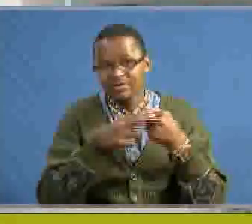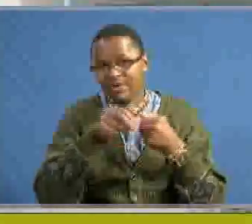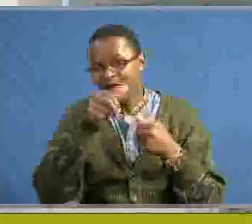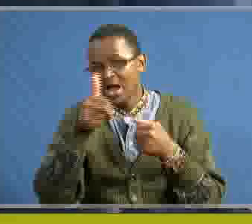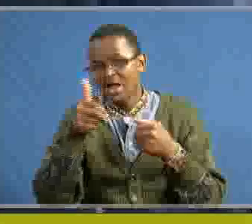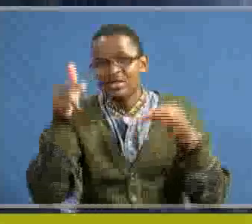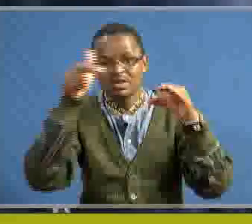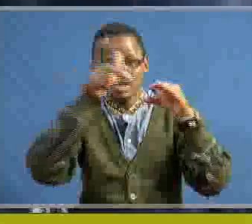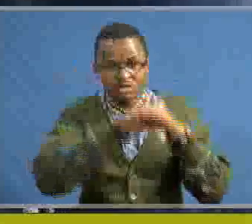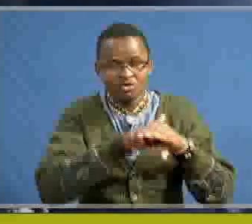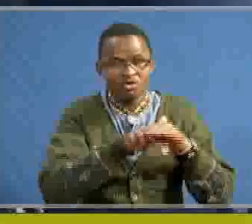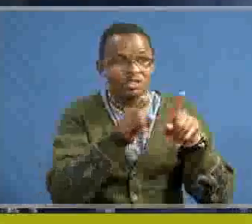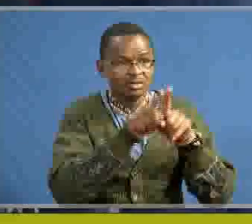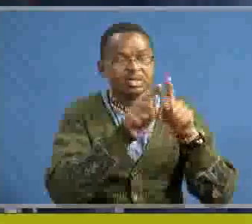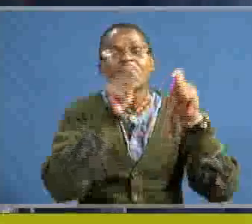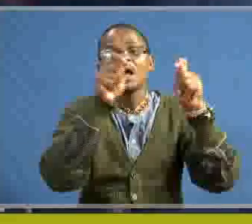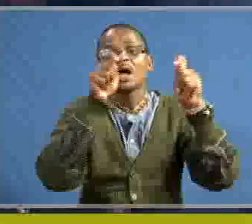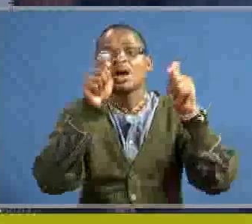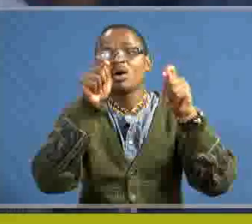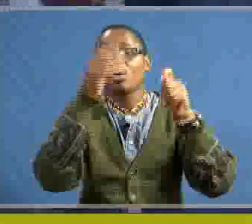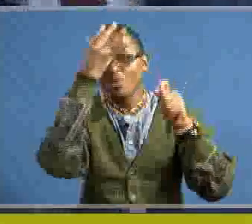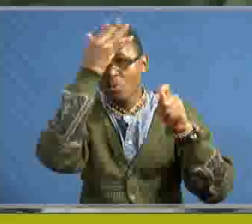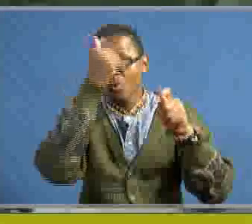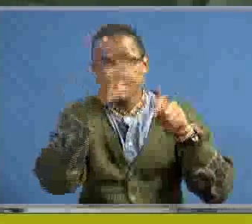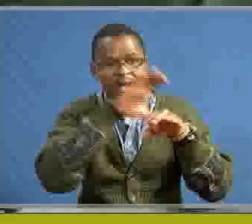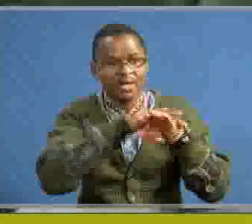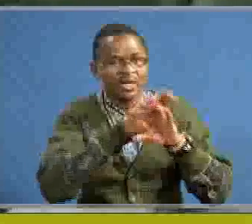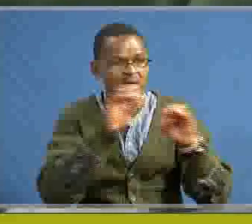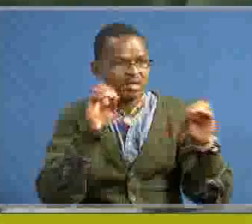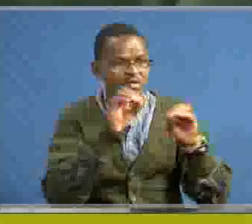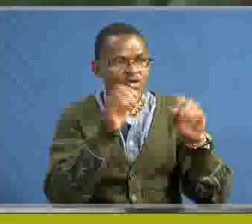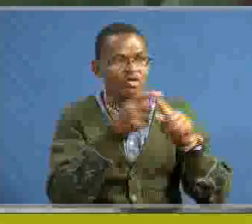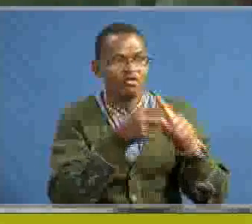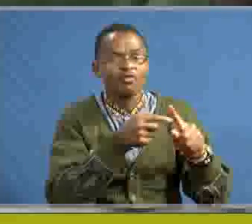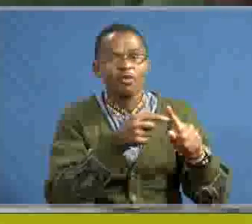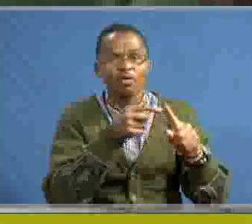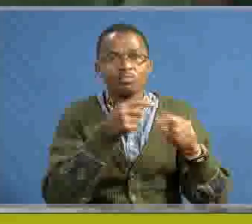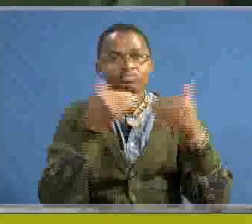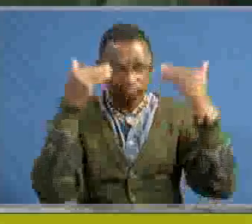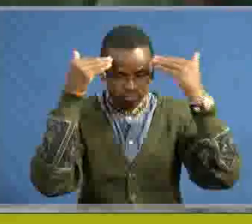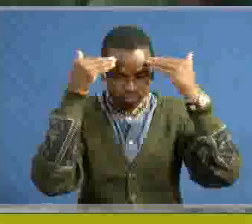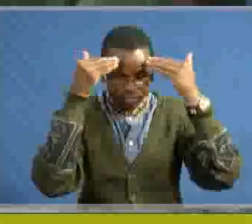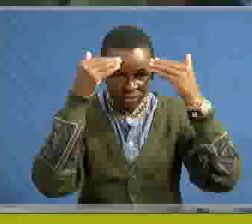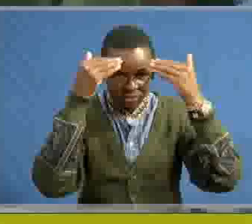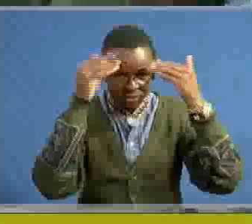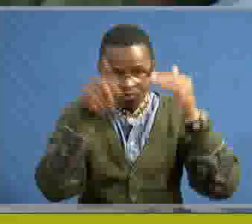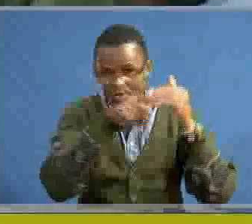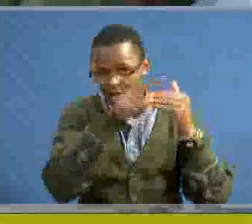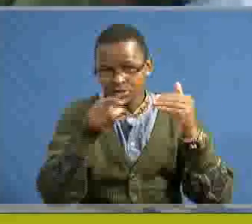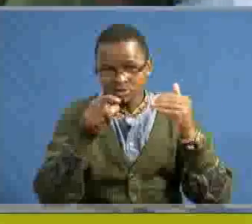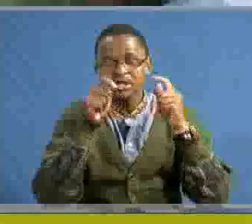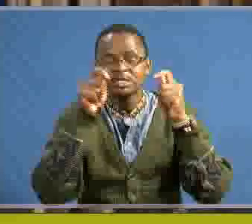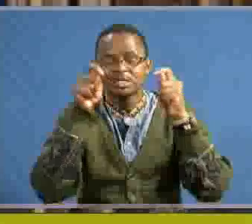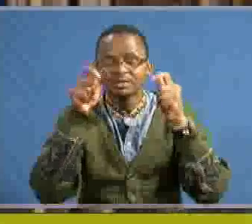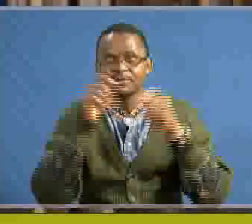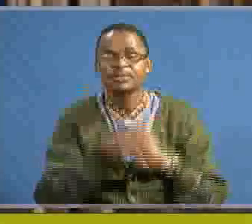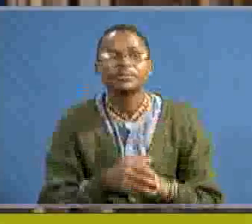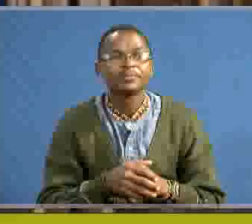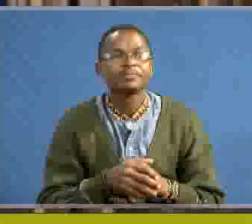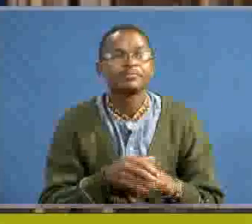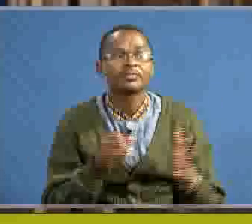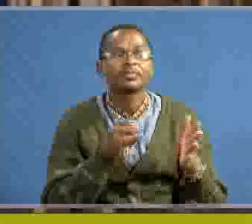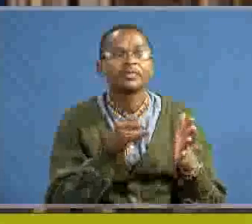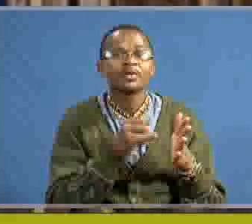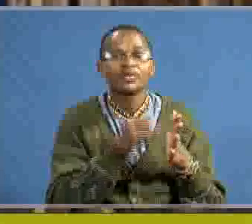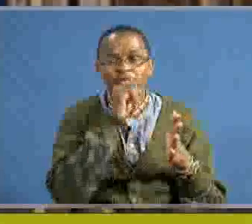jack wozmak young and i'm gamma 4 warning on your bouquet embryo choco choco mahatma goose it is sham gamma is